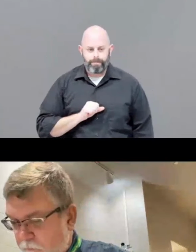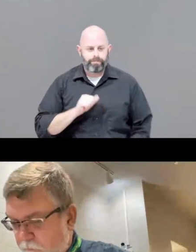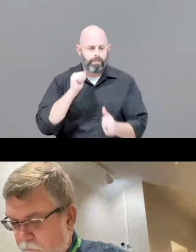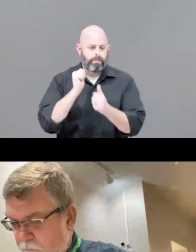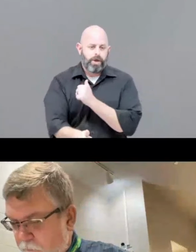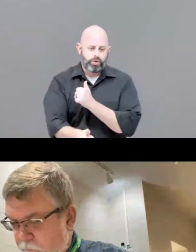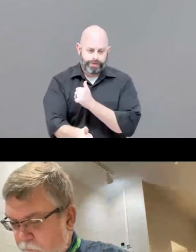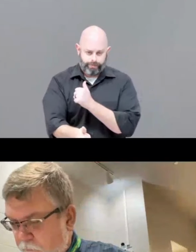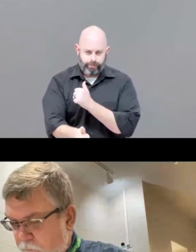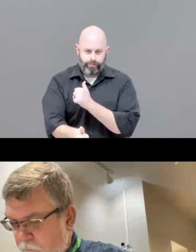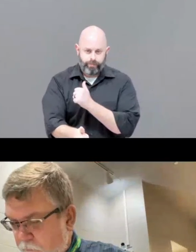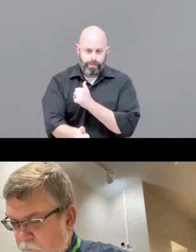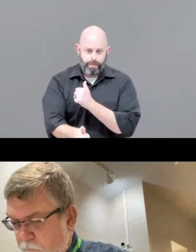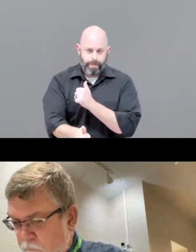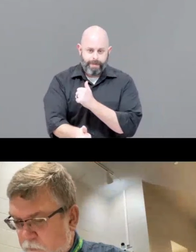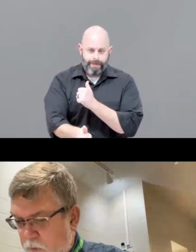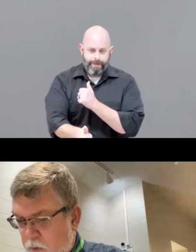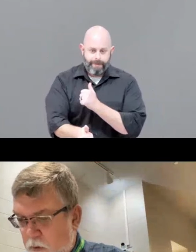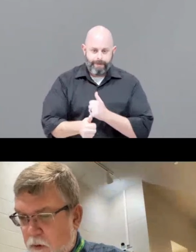carried.